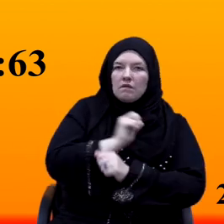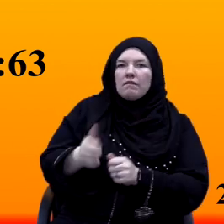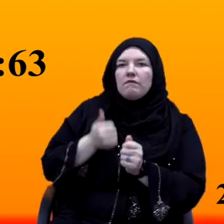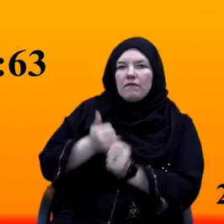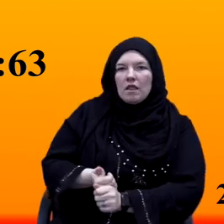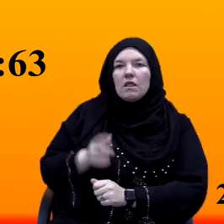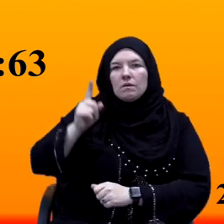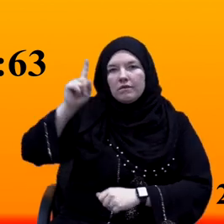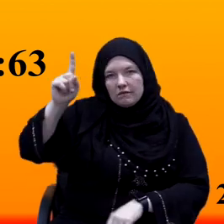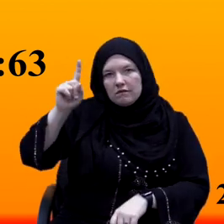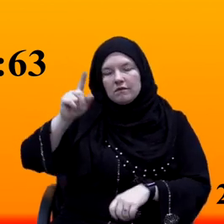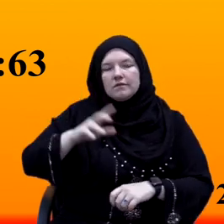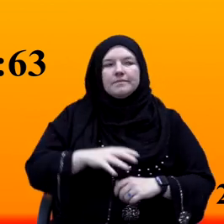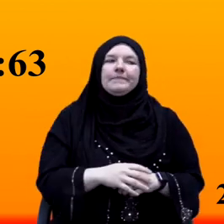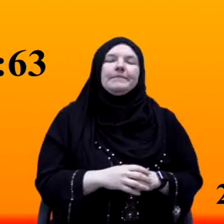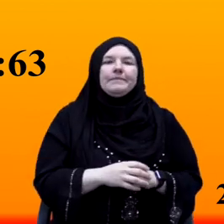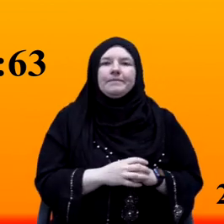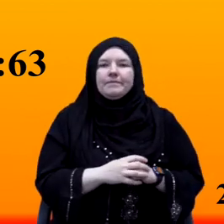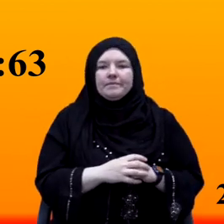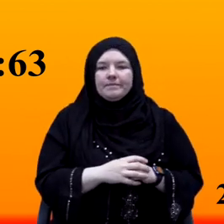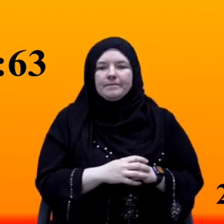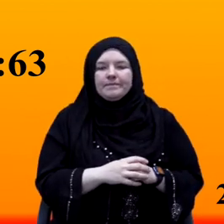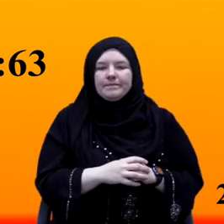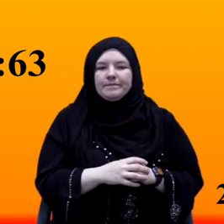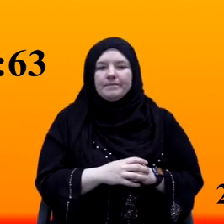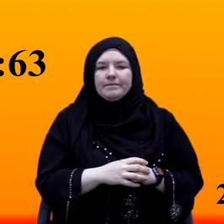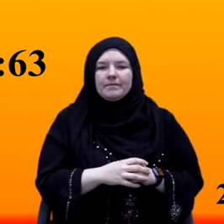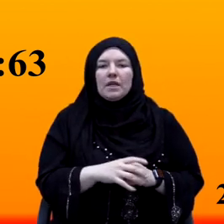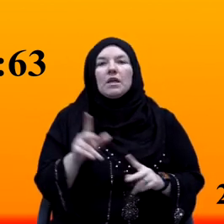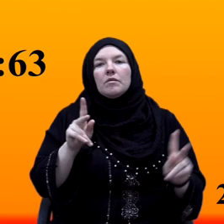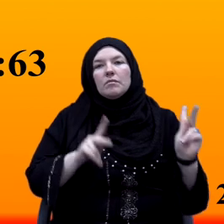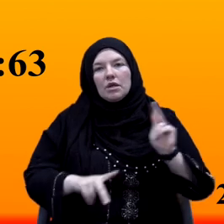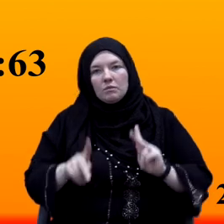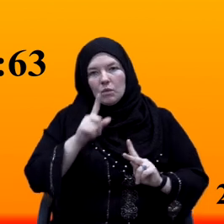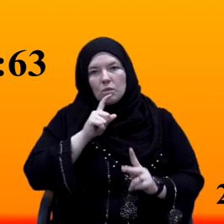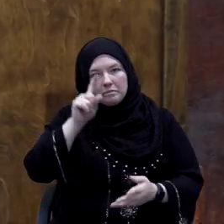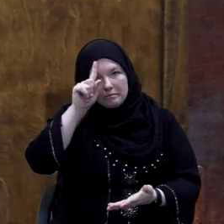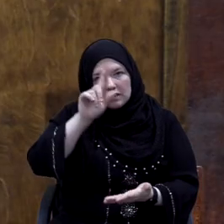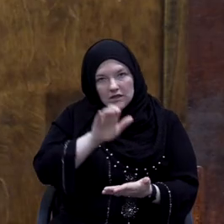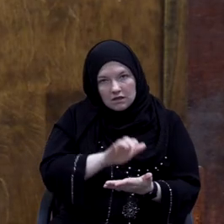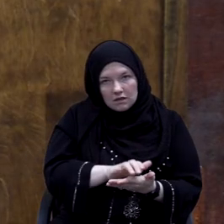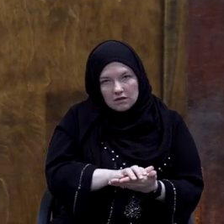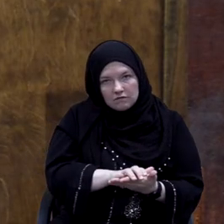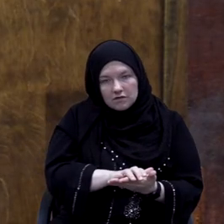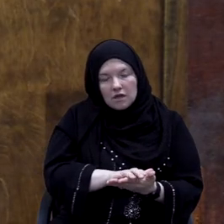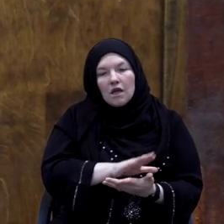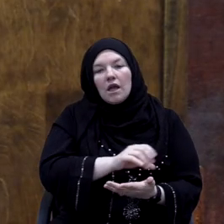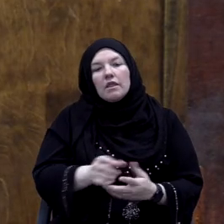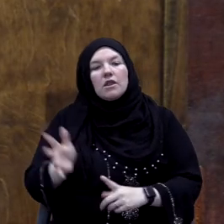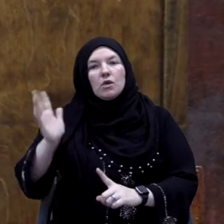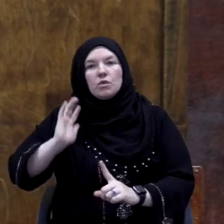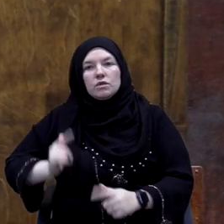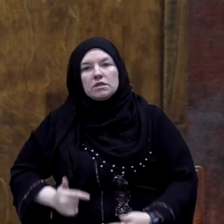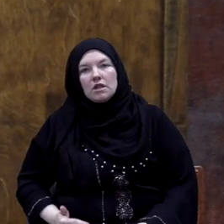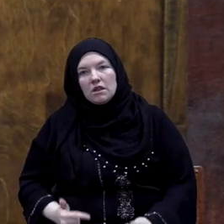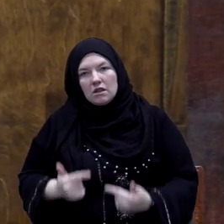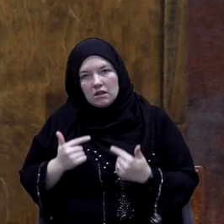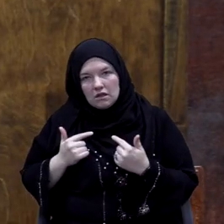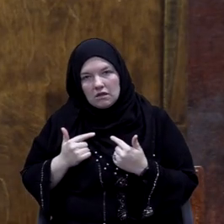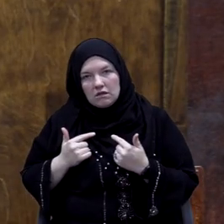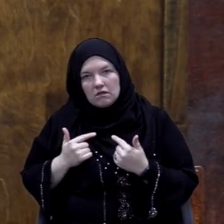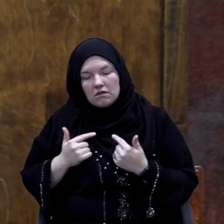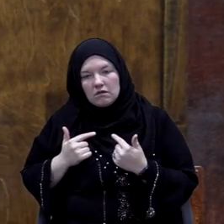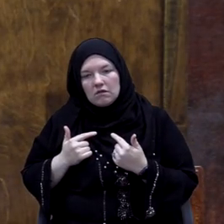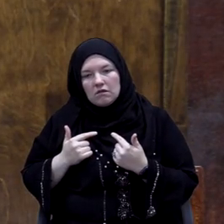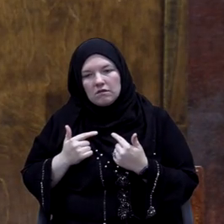amanu wa kanu yattaqoon. Those who believed and they used to live a life